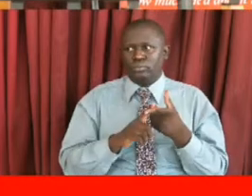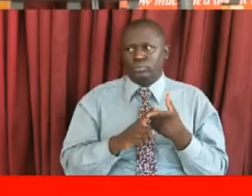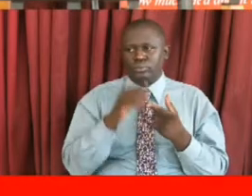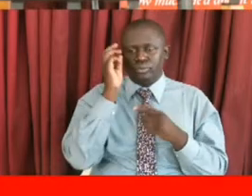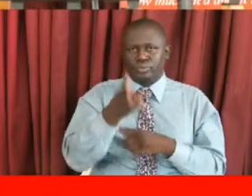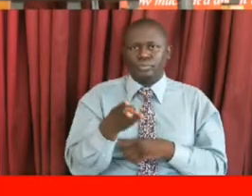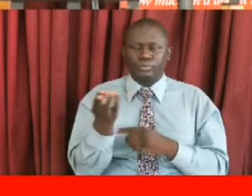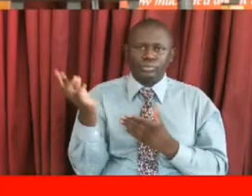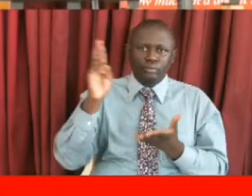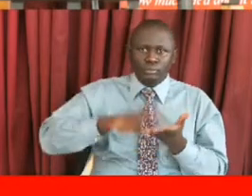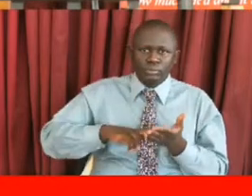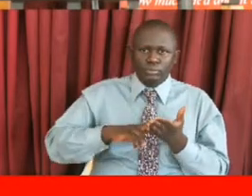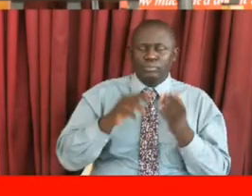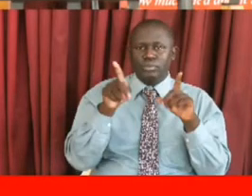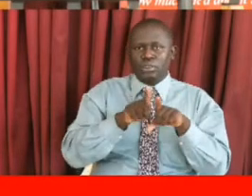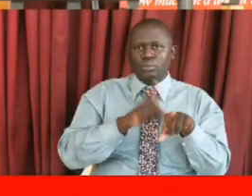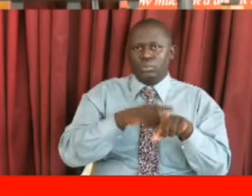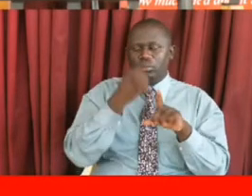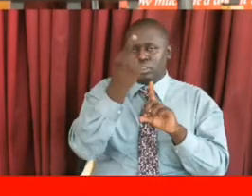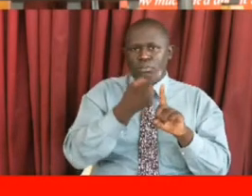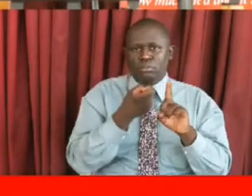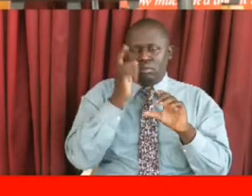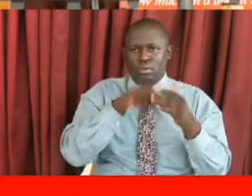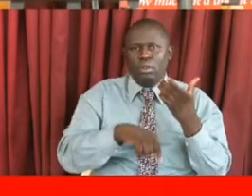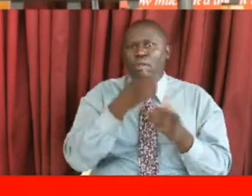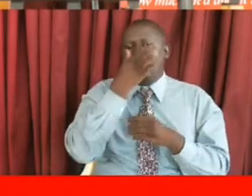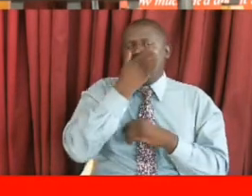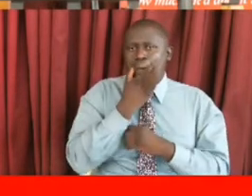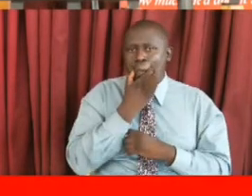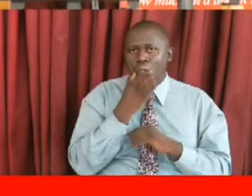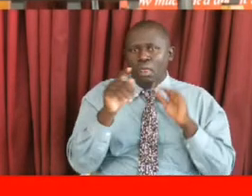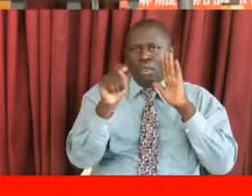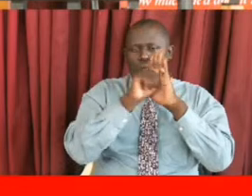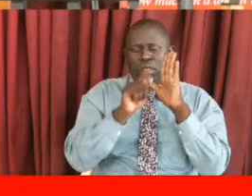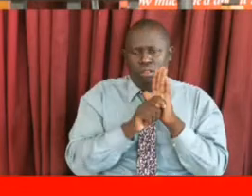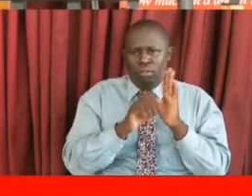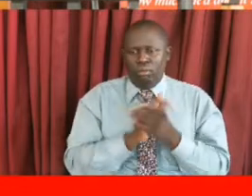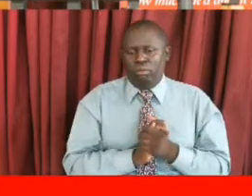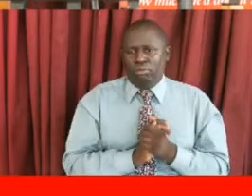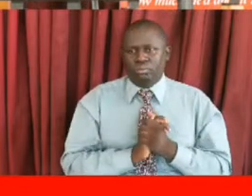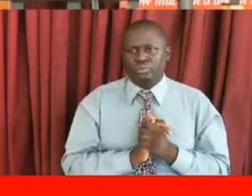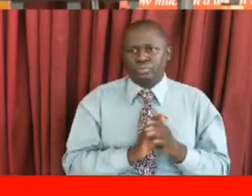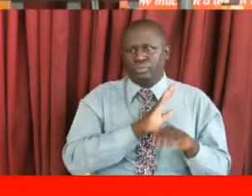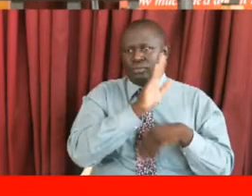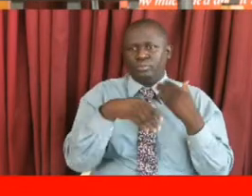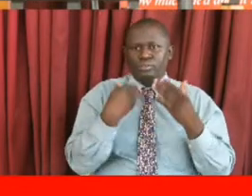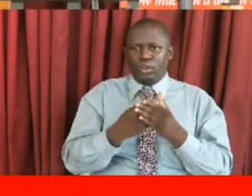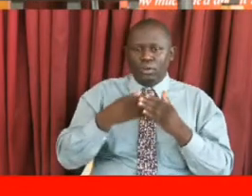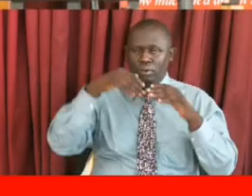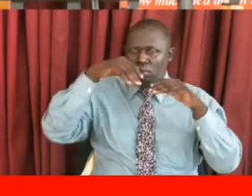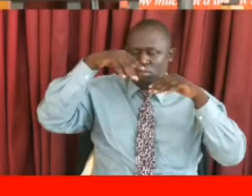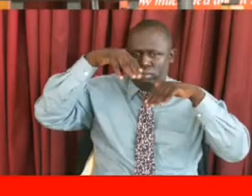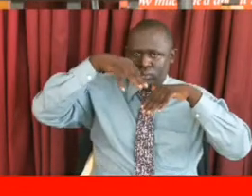down it from Old Testament then on